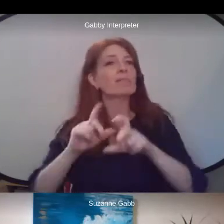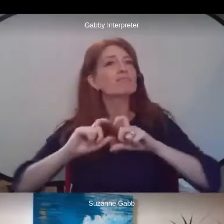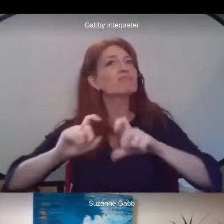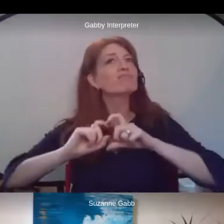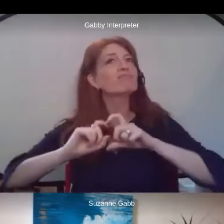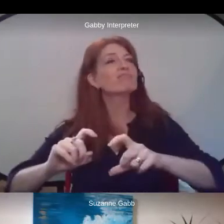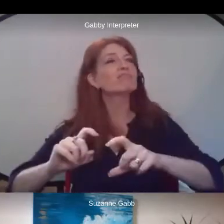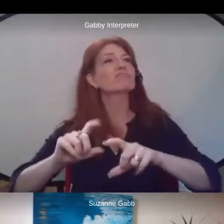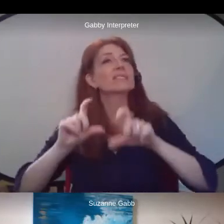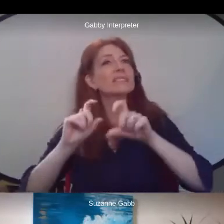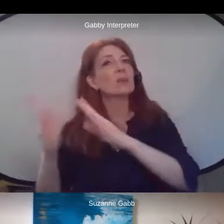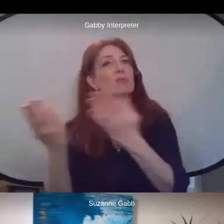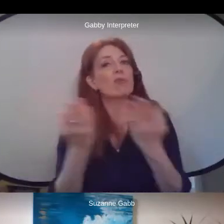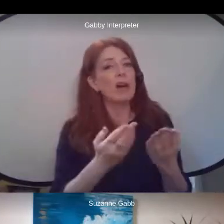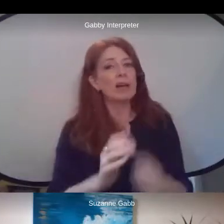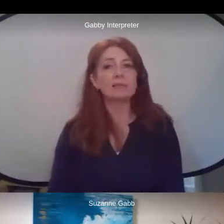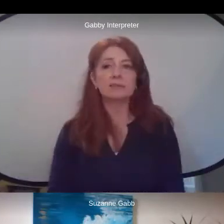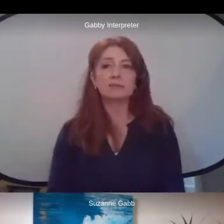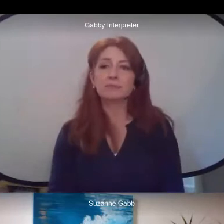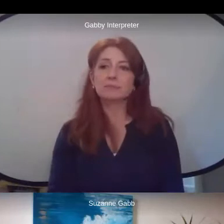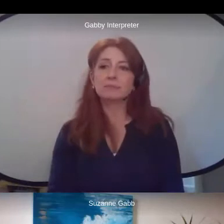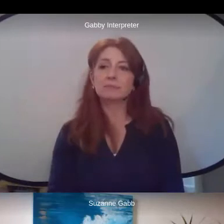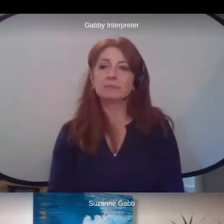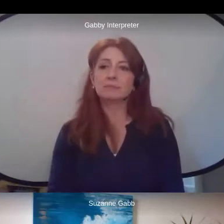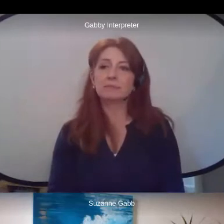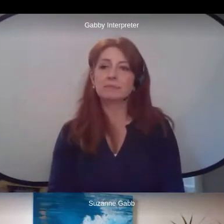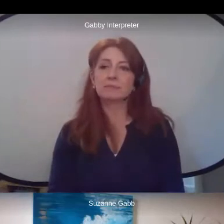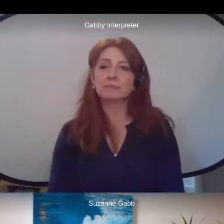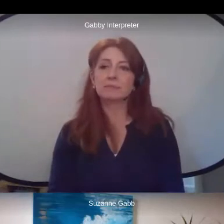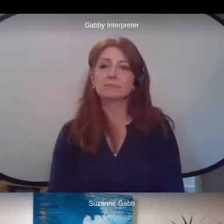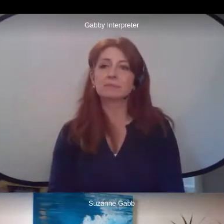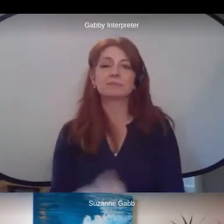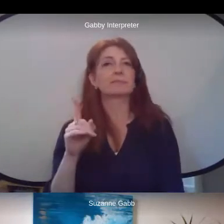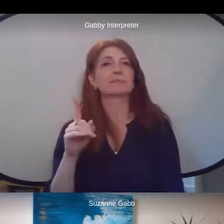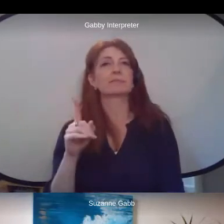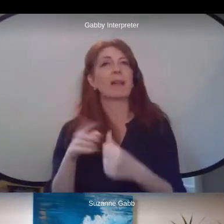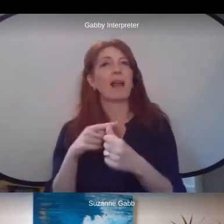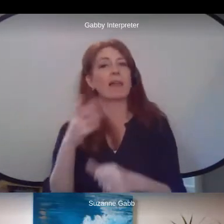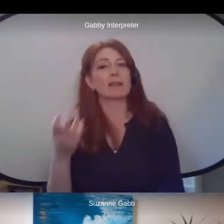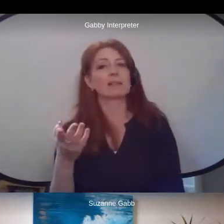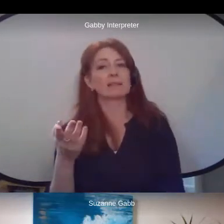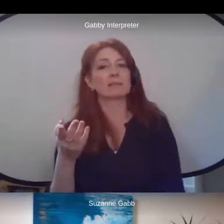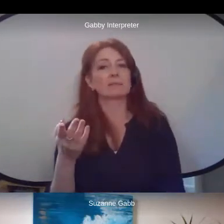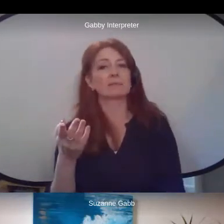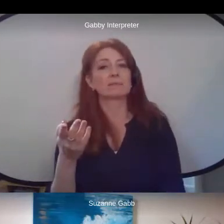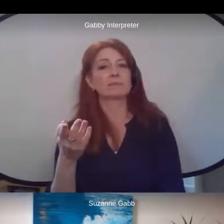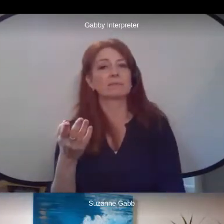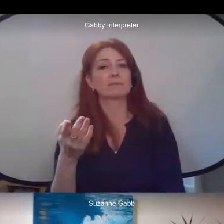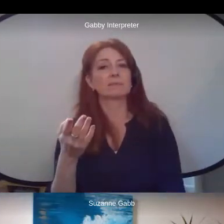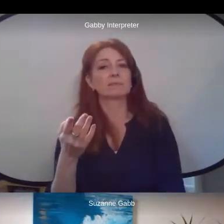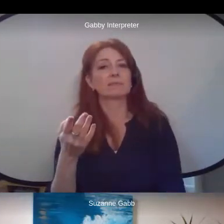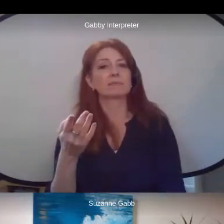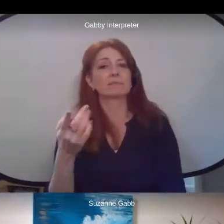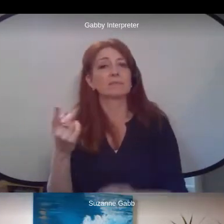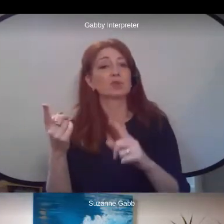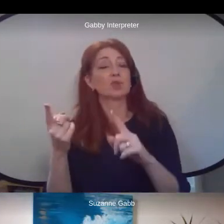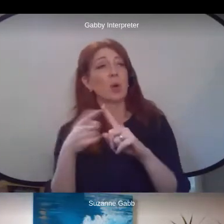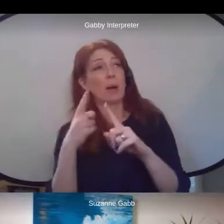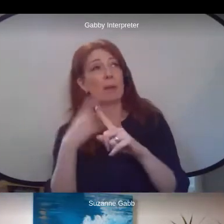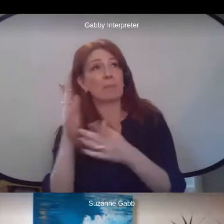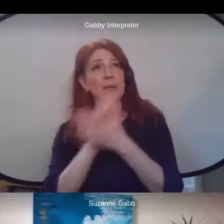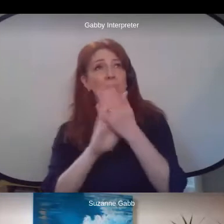provide. So I think, Emma, Emma Atkins, you touch on around the